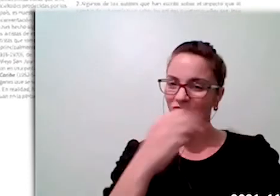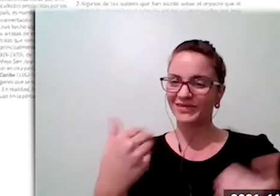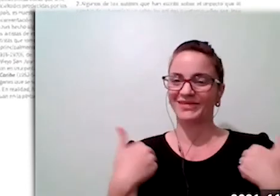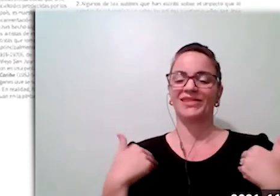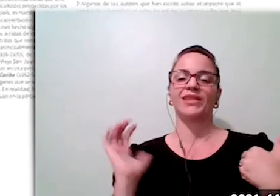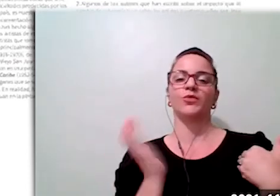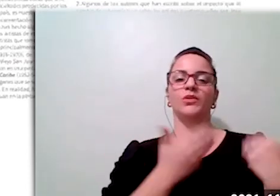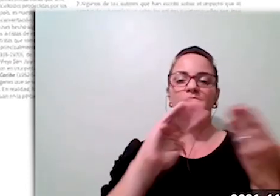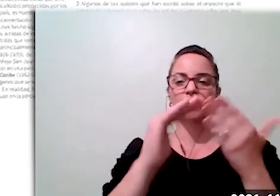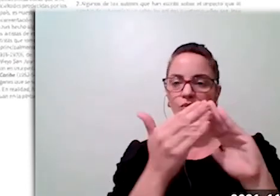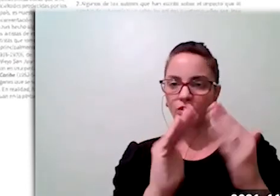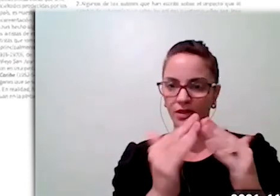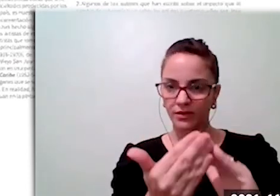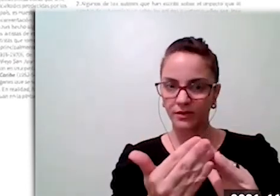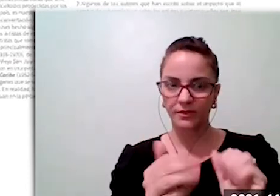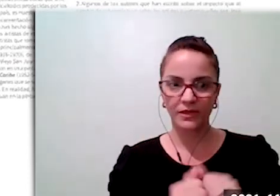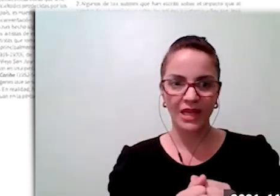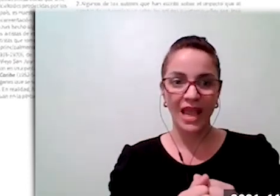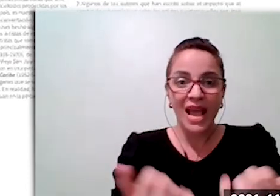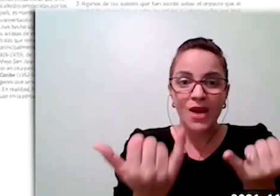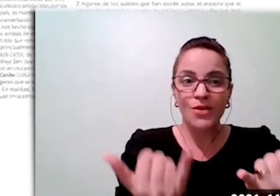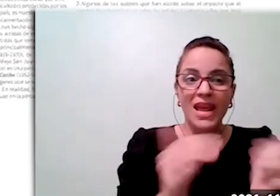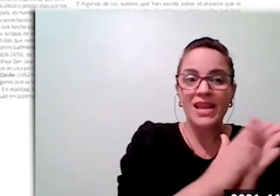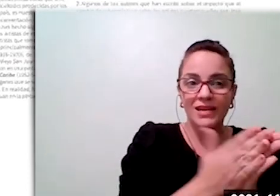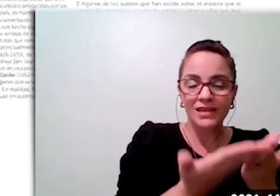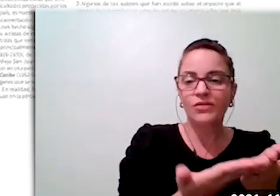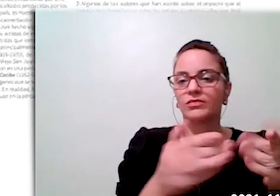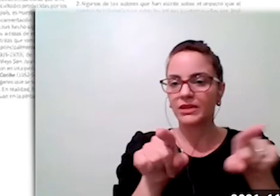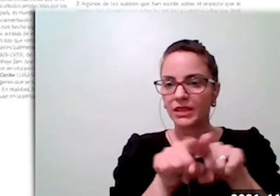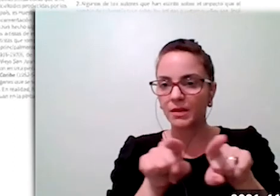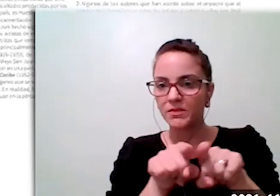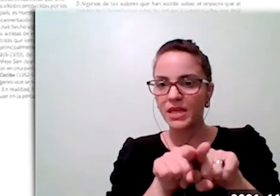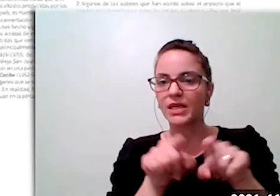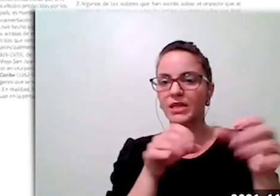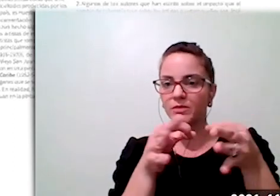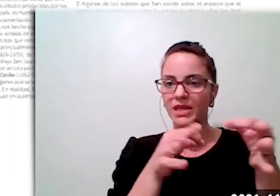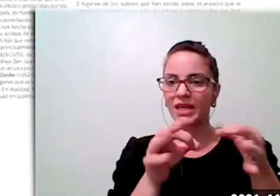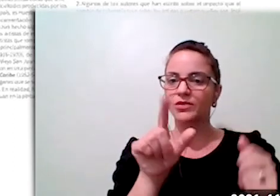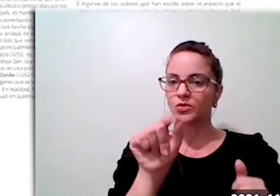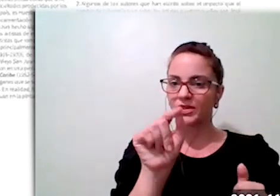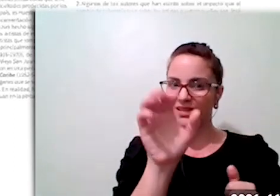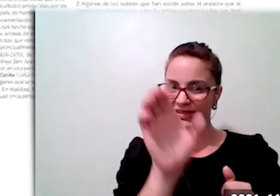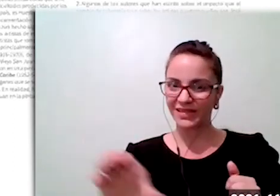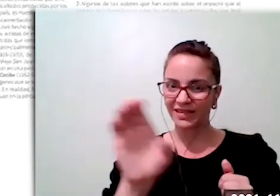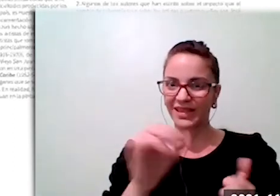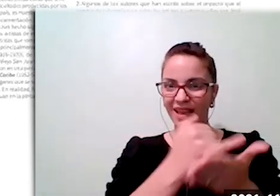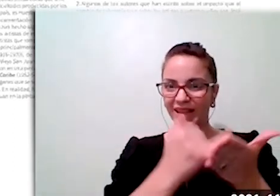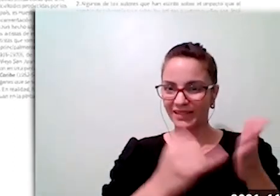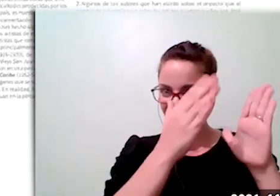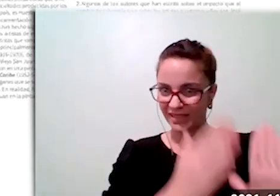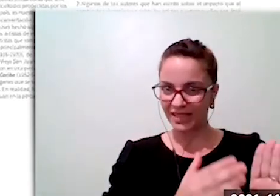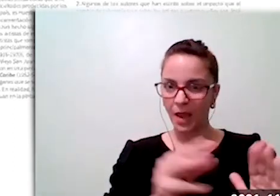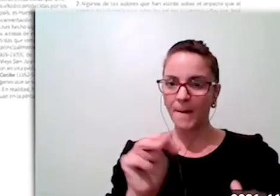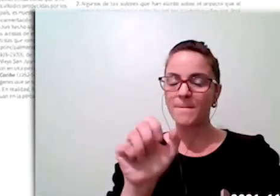chapter four of the book, Brief Notes on the Representation of Old San Juan by 20th Century Puerto Rican Artists, Doctora María